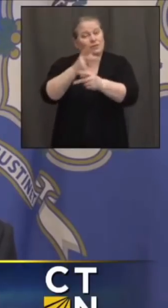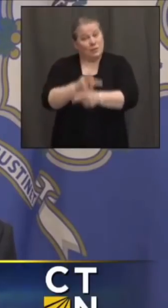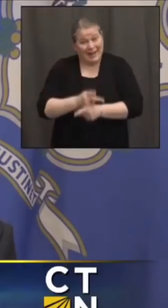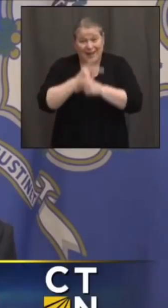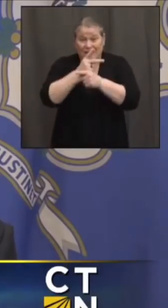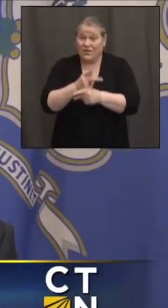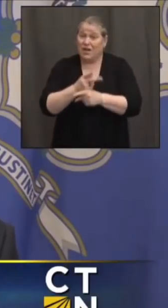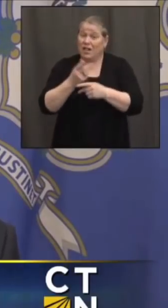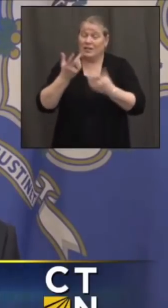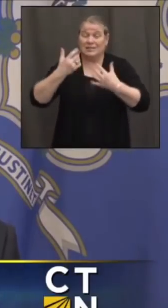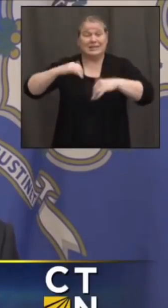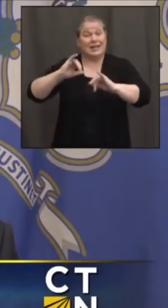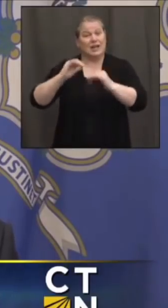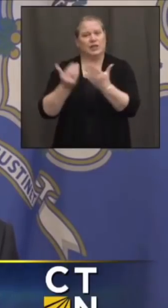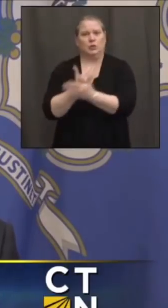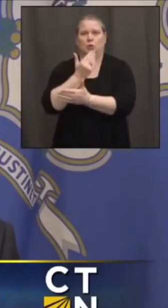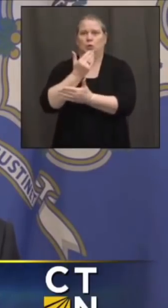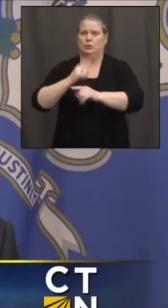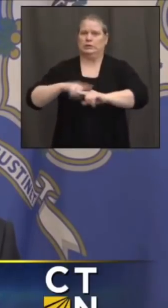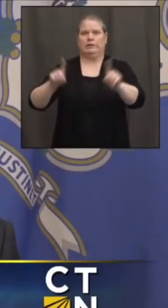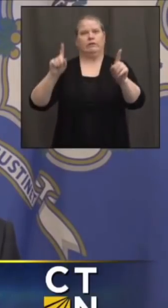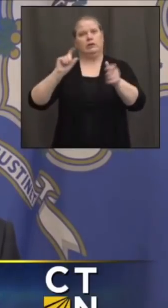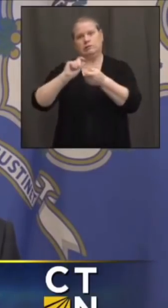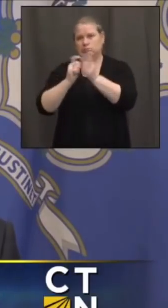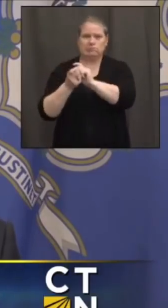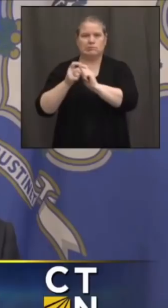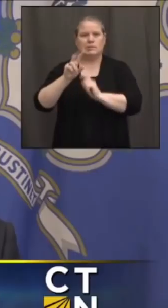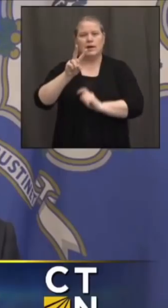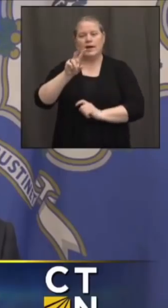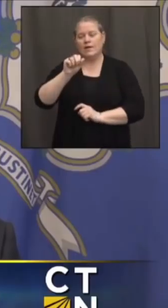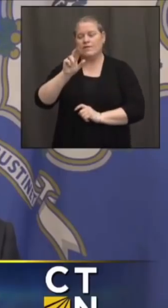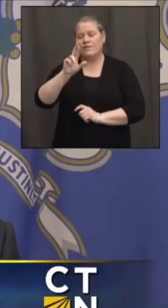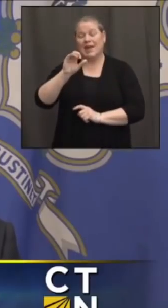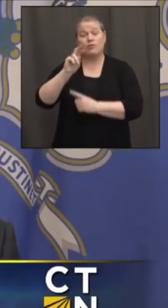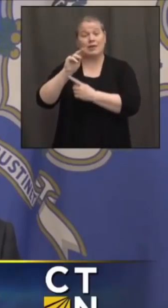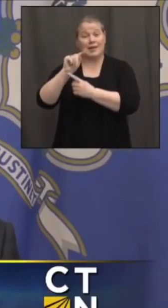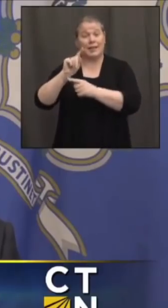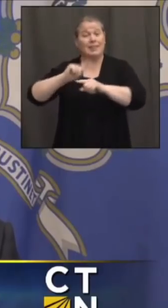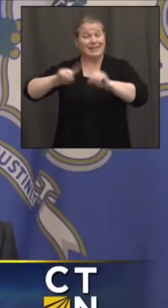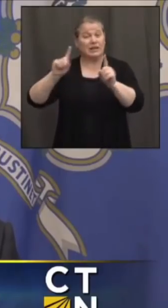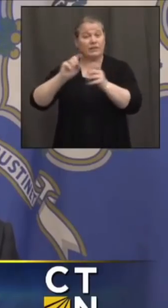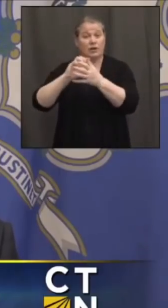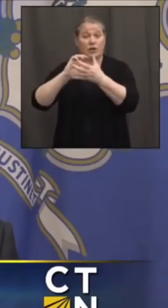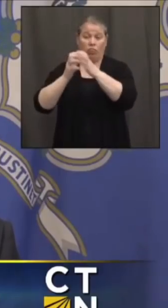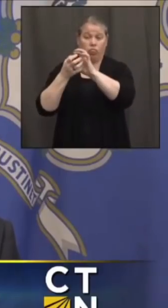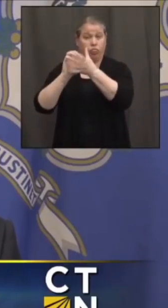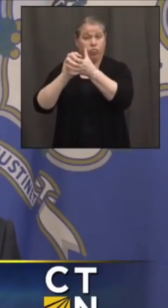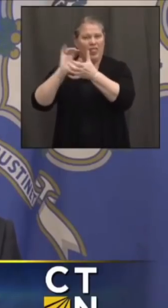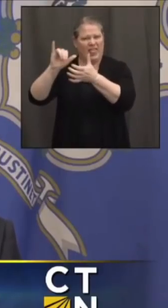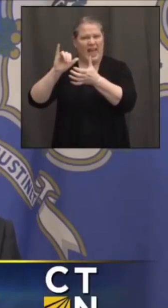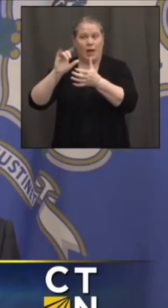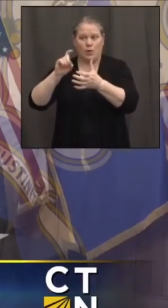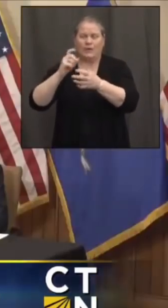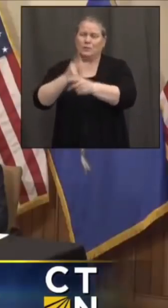They could spread very quickly, and we're following that. But so far, so good in Connecticut.